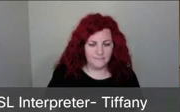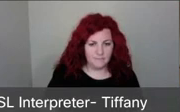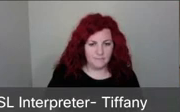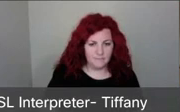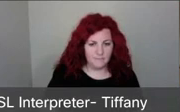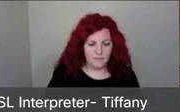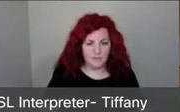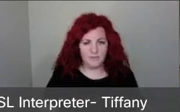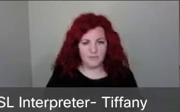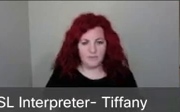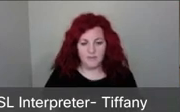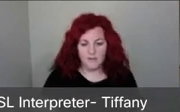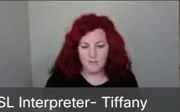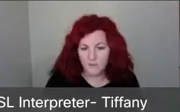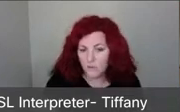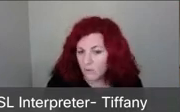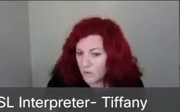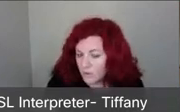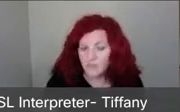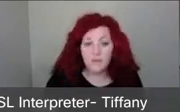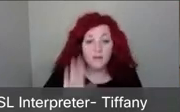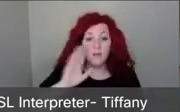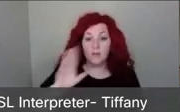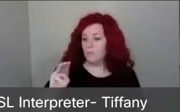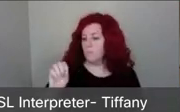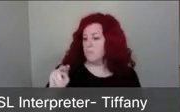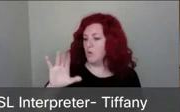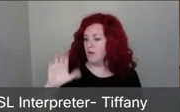Hi, everyone. My name is Monica Ortiz.